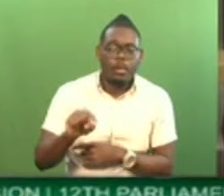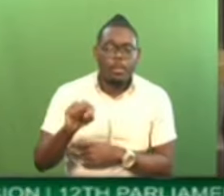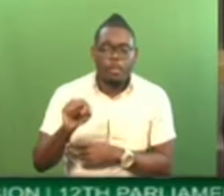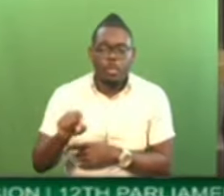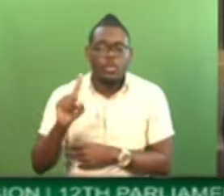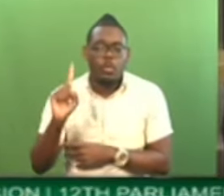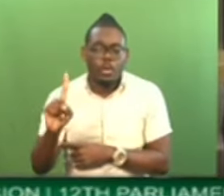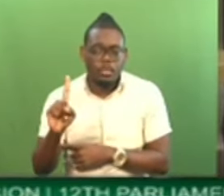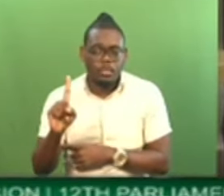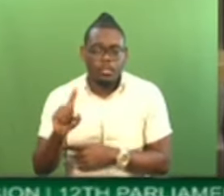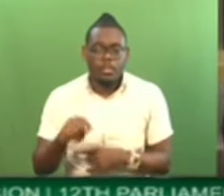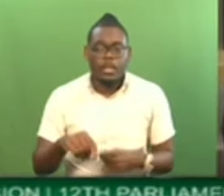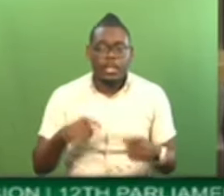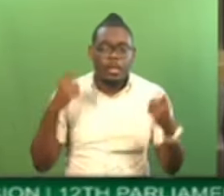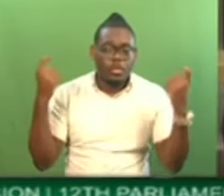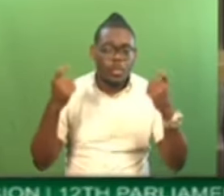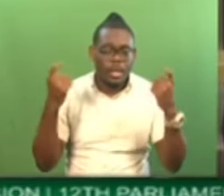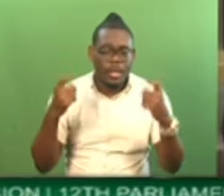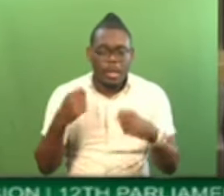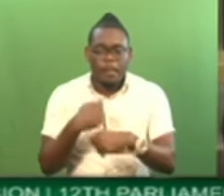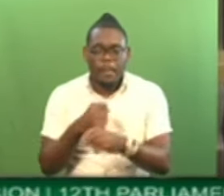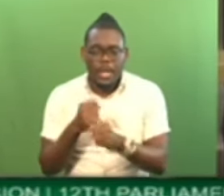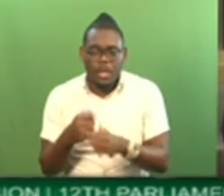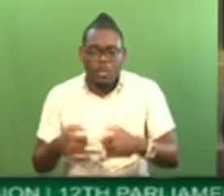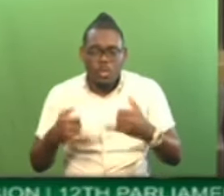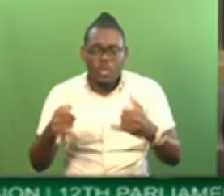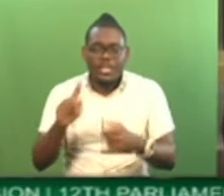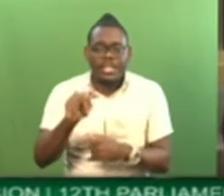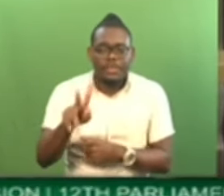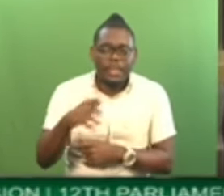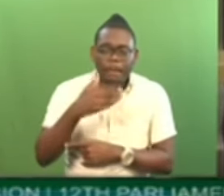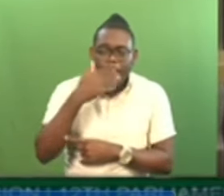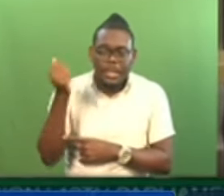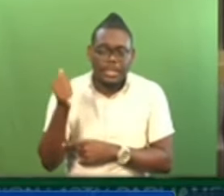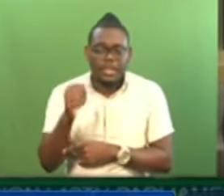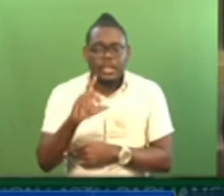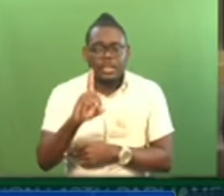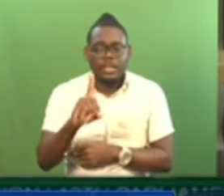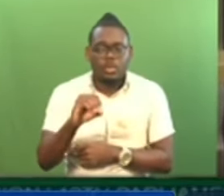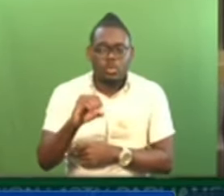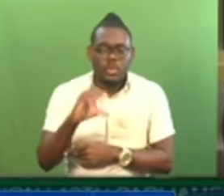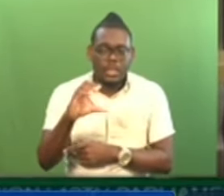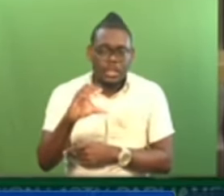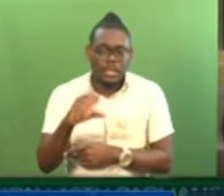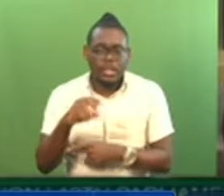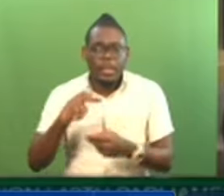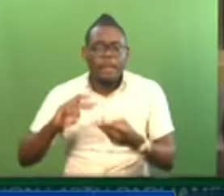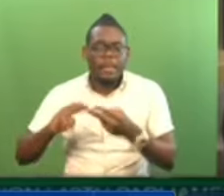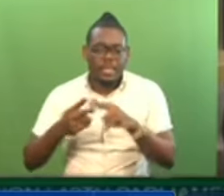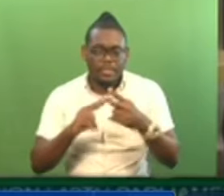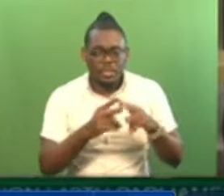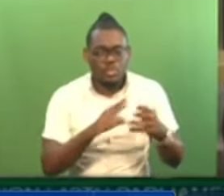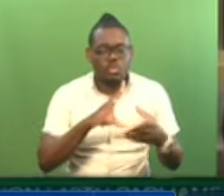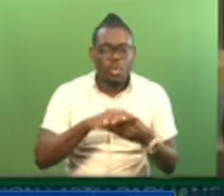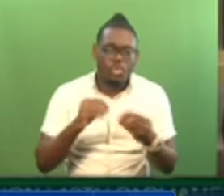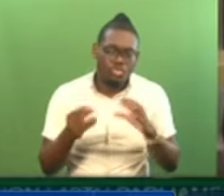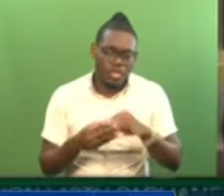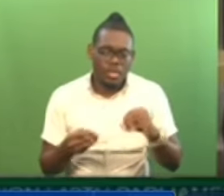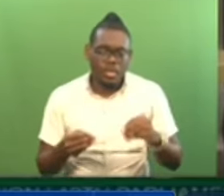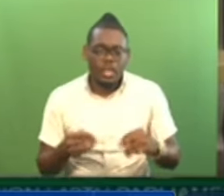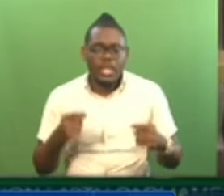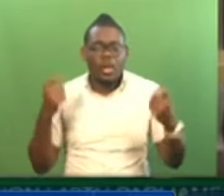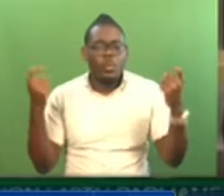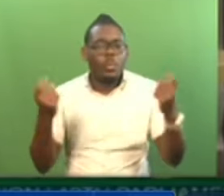It won a Production Award TV Best Documentary Program for the Best Village Story. It awarded the